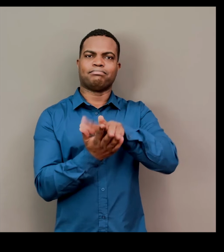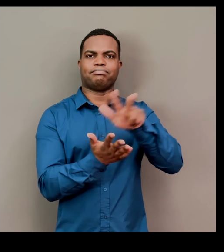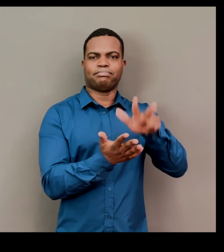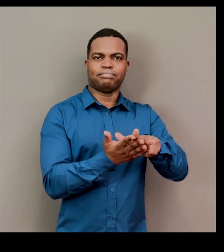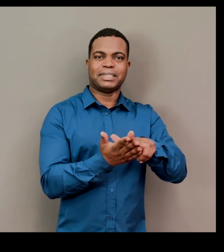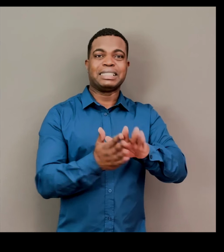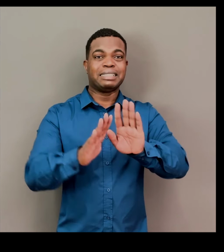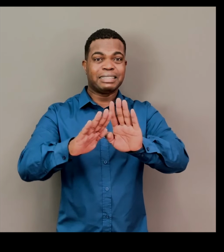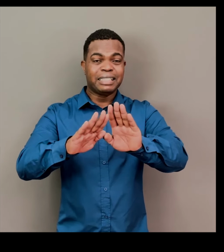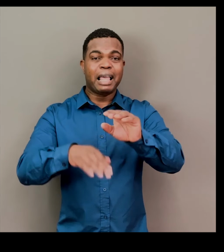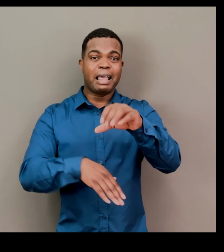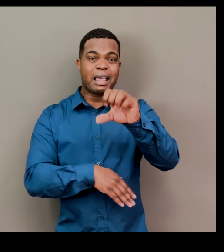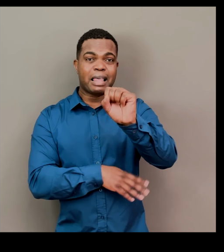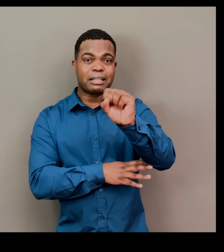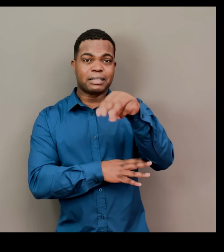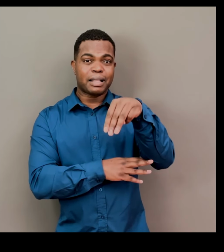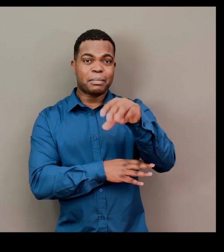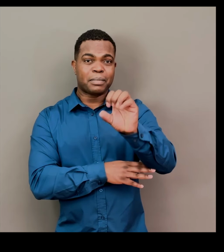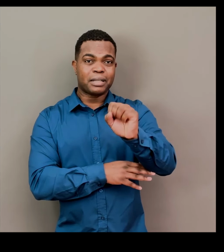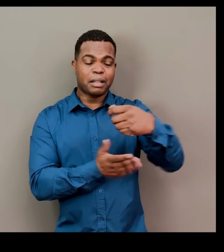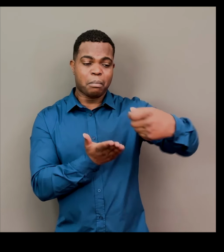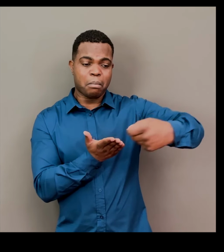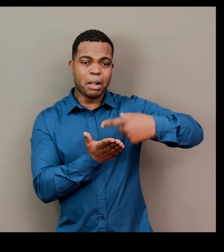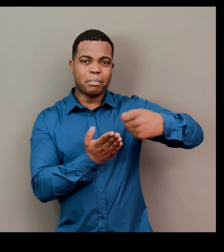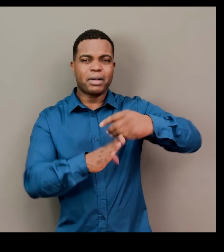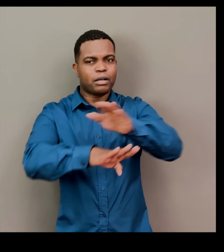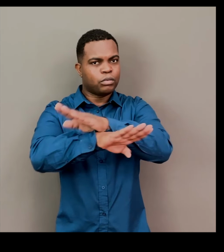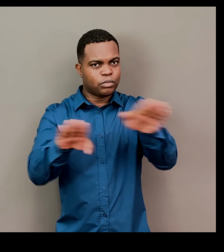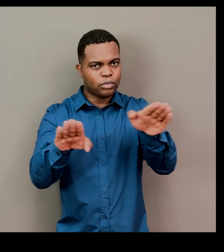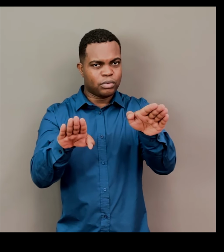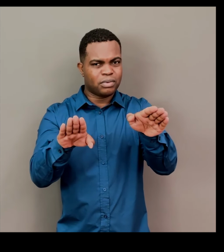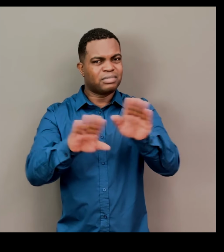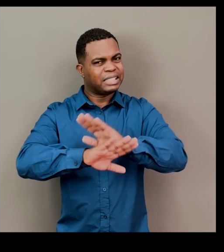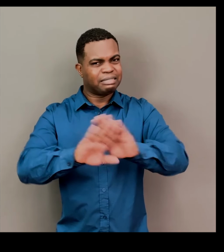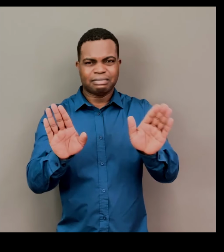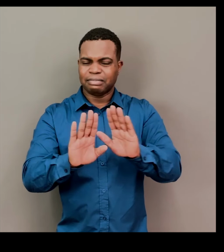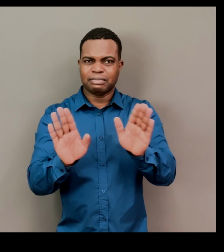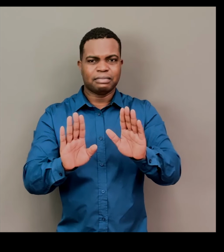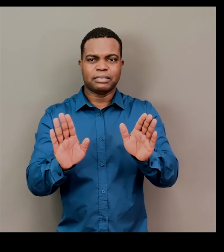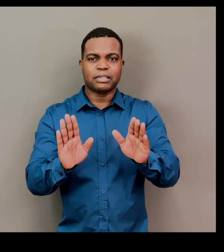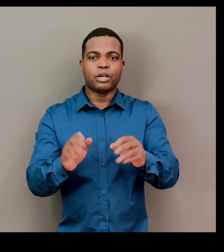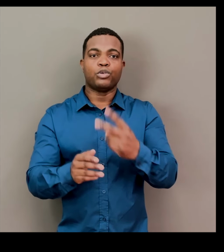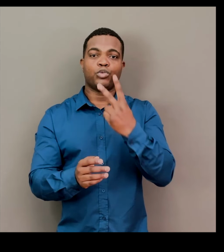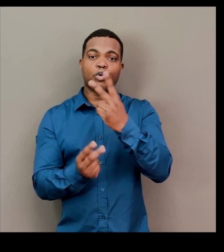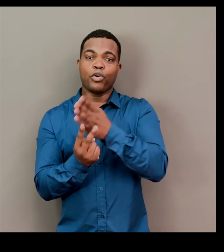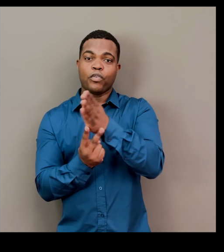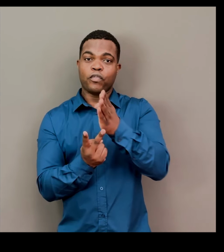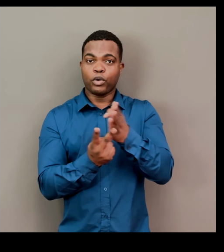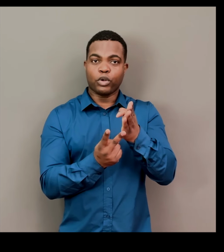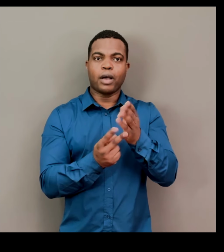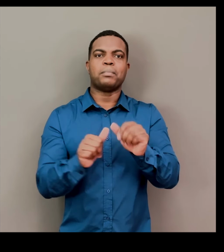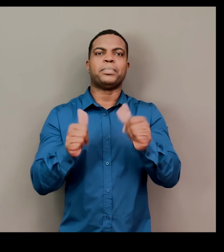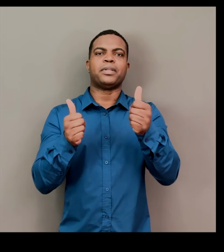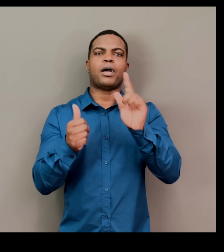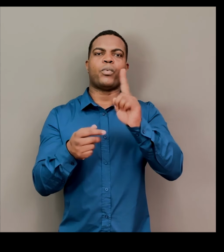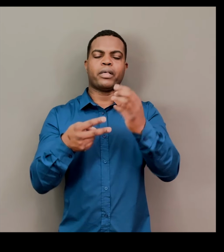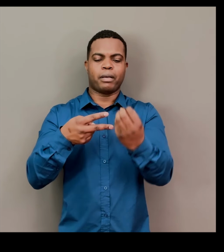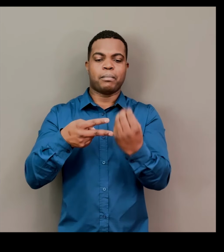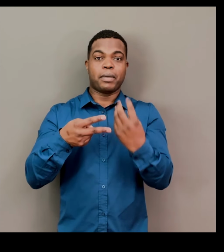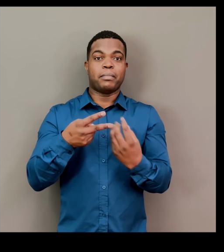avoiding SMS. So two-factor authentication is a security measure that requires a one-time